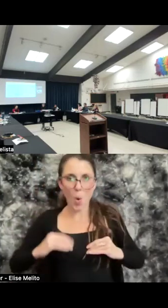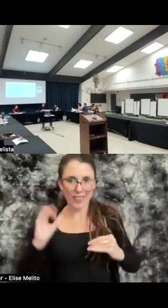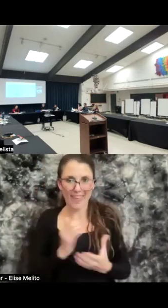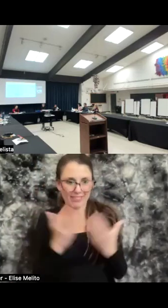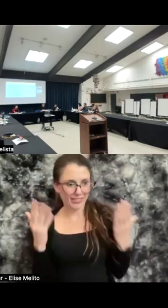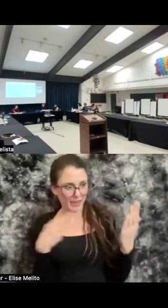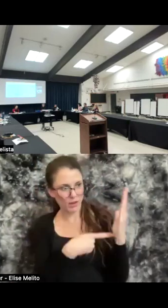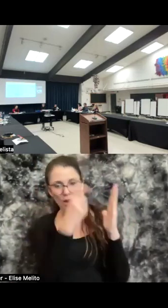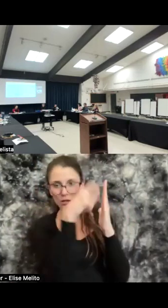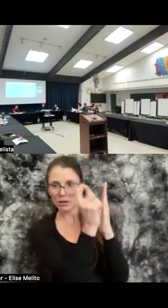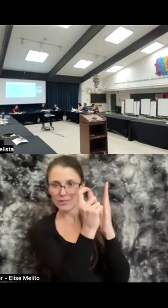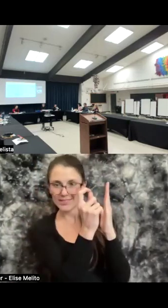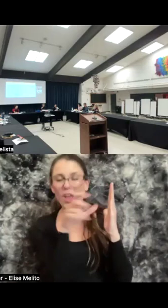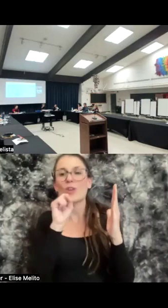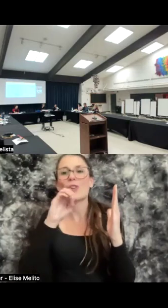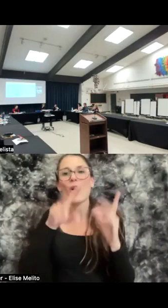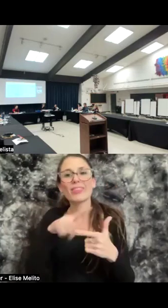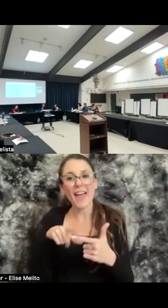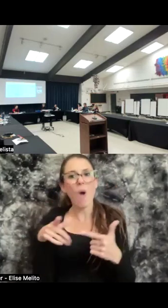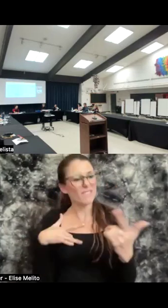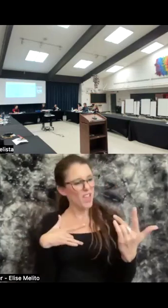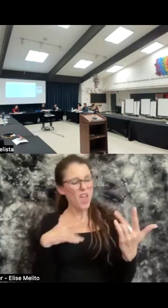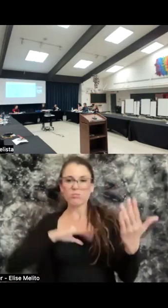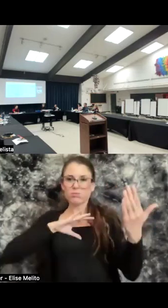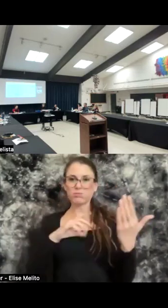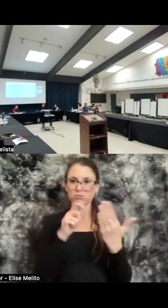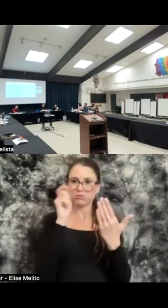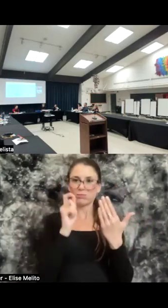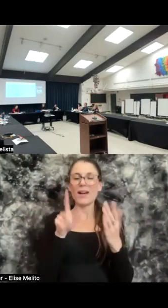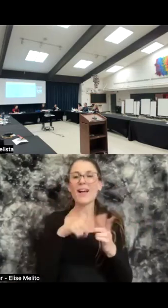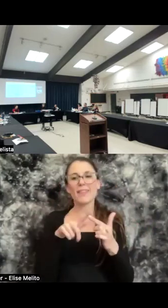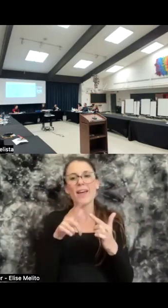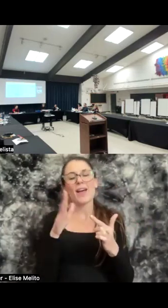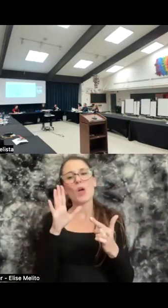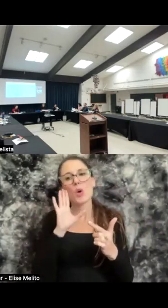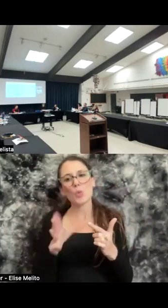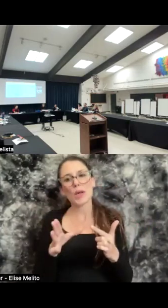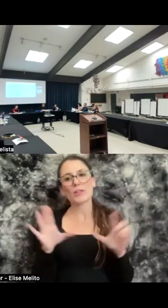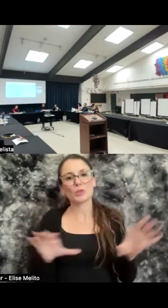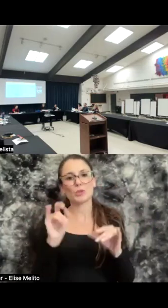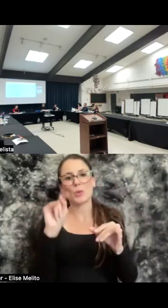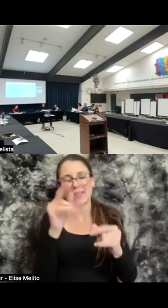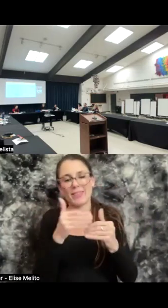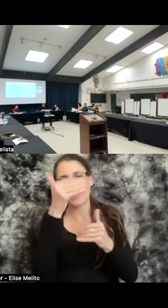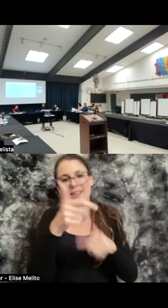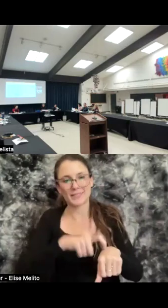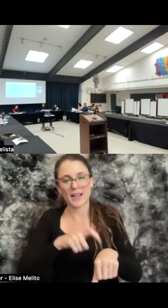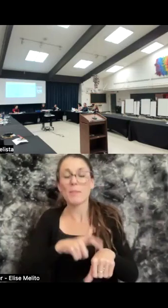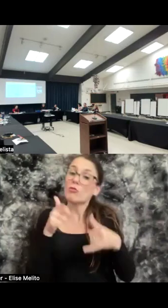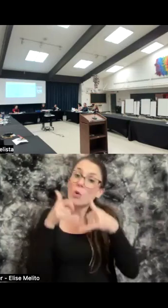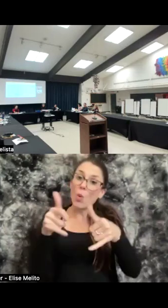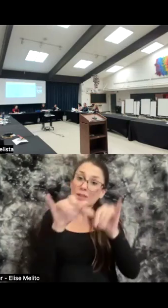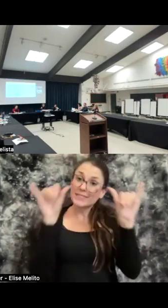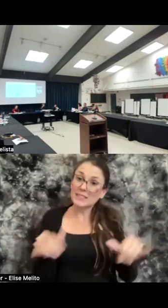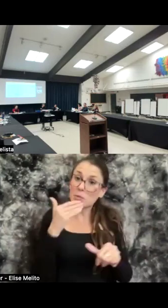ownership, then they'll look forward to it the next time. Of course, attaching reward systems are wonderful to those things, meaning like, you know, they can get an ice cream